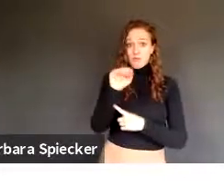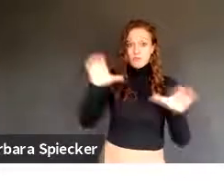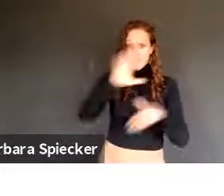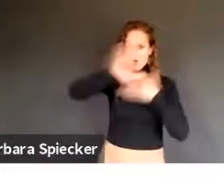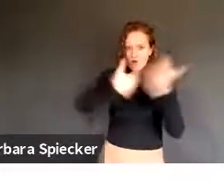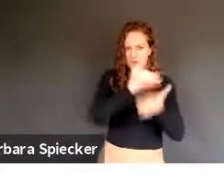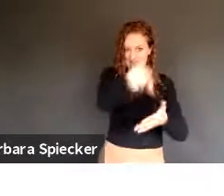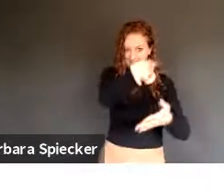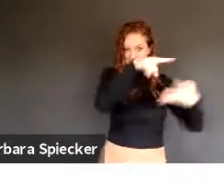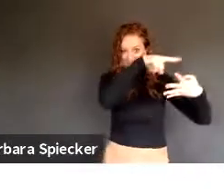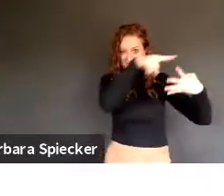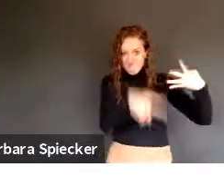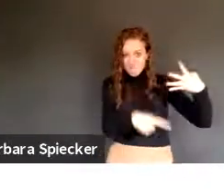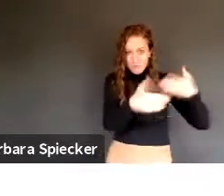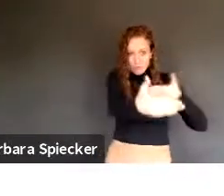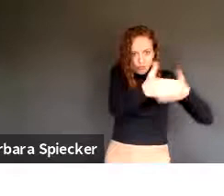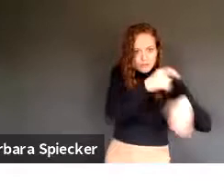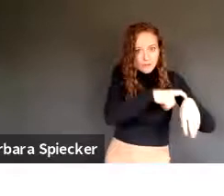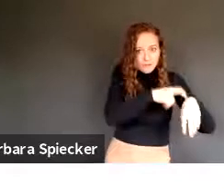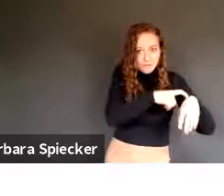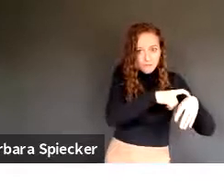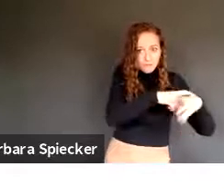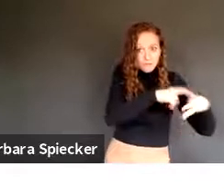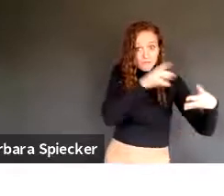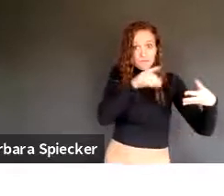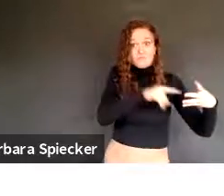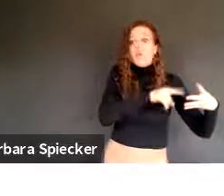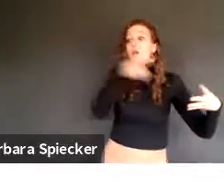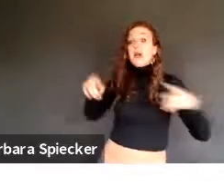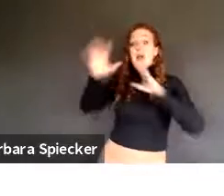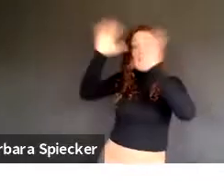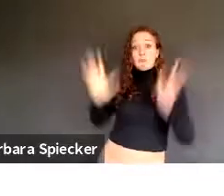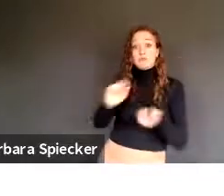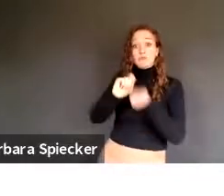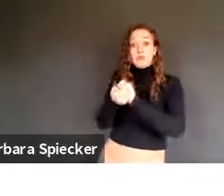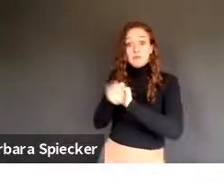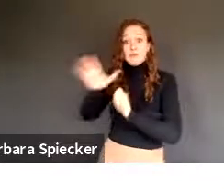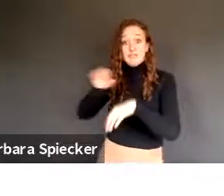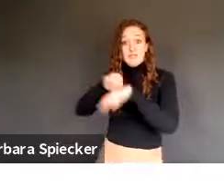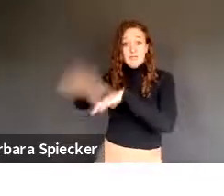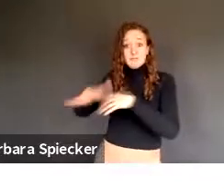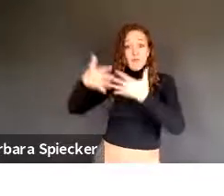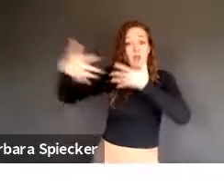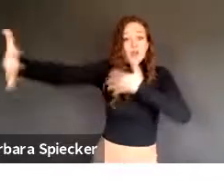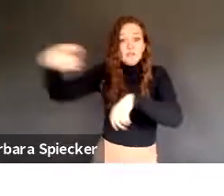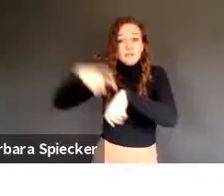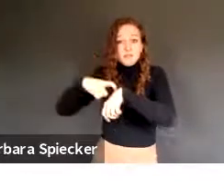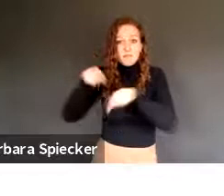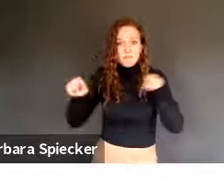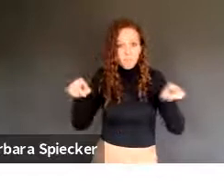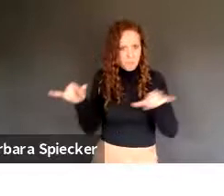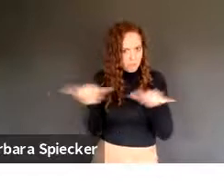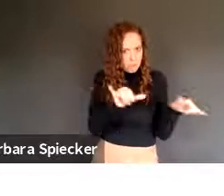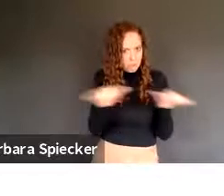Nino? That remains unknown. El Nino does all of these things, though, in the short term, that are the same as the changes